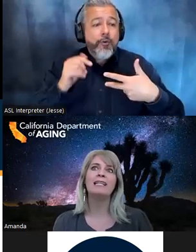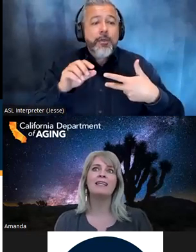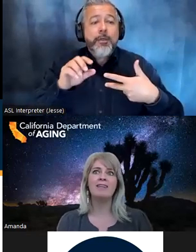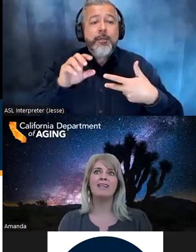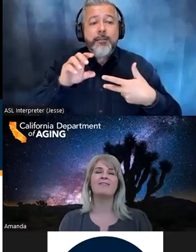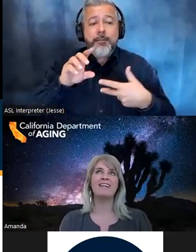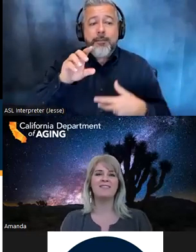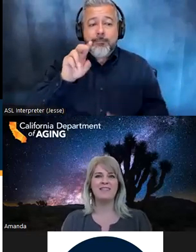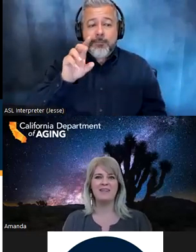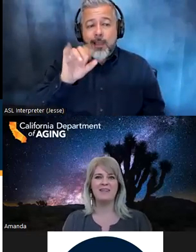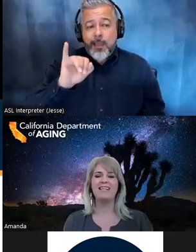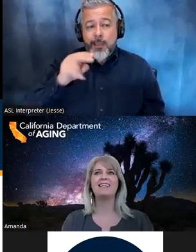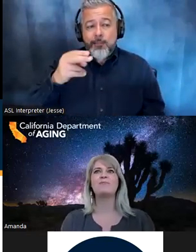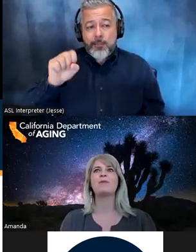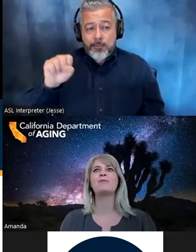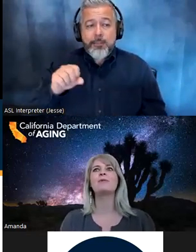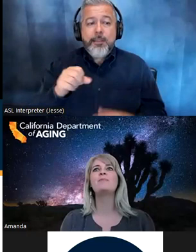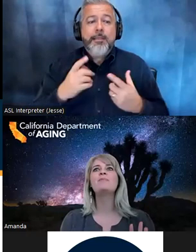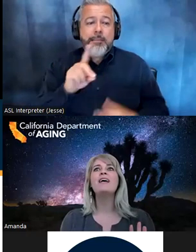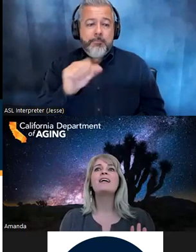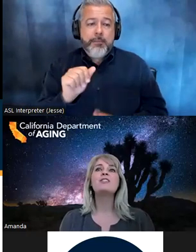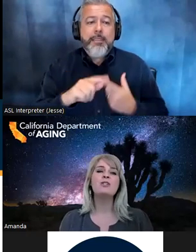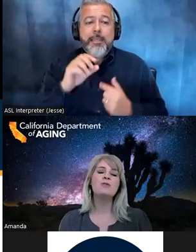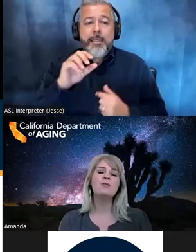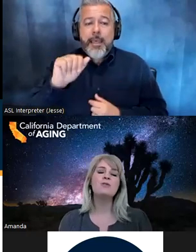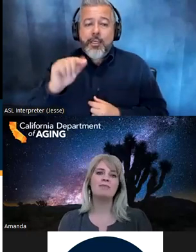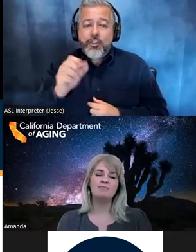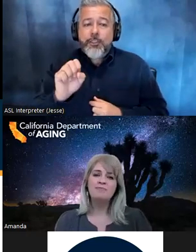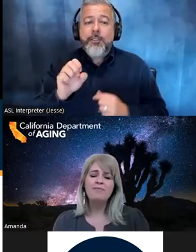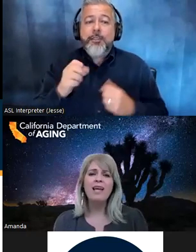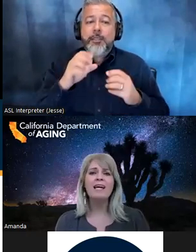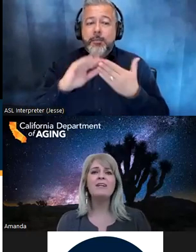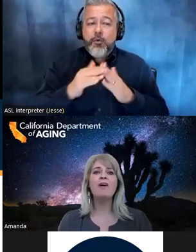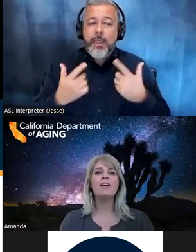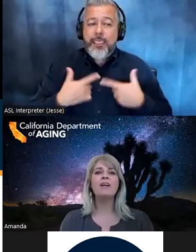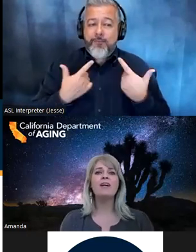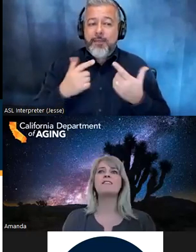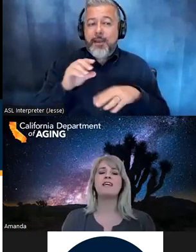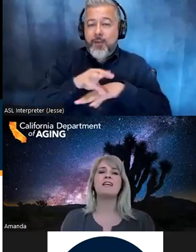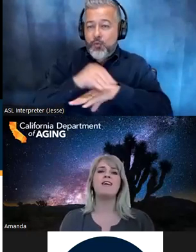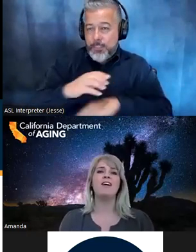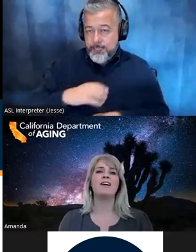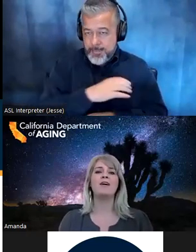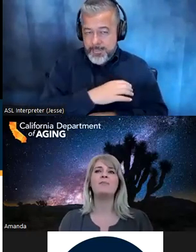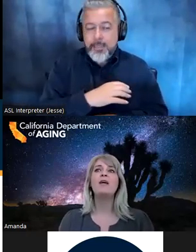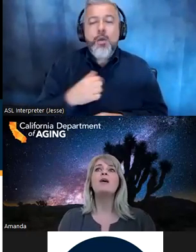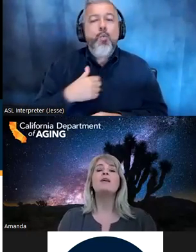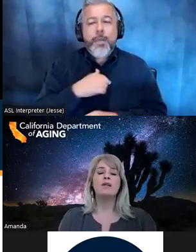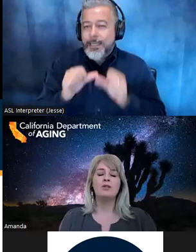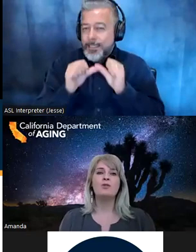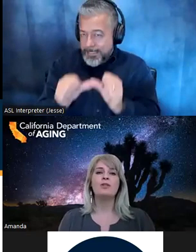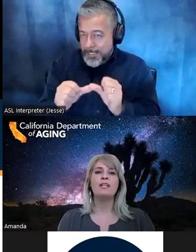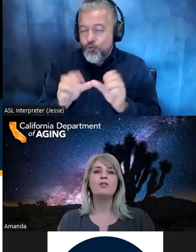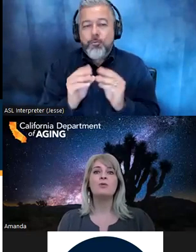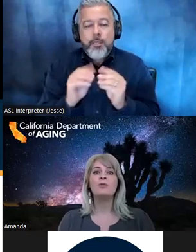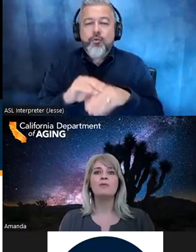Community Living Advisory Committee, it's a mouthful, continues to meet and advise the state on